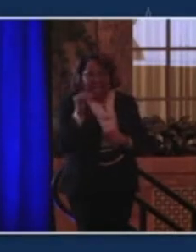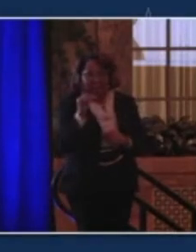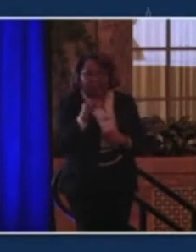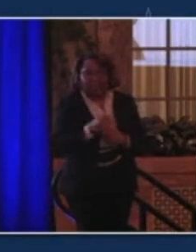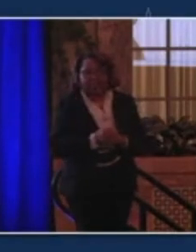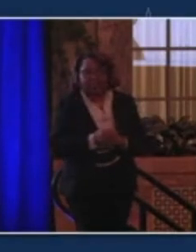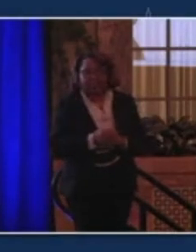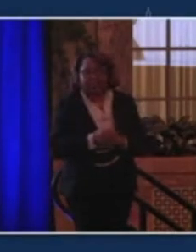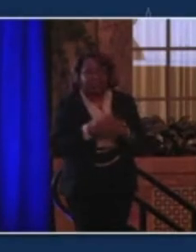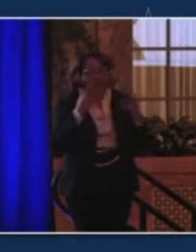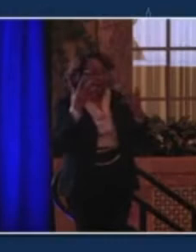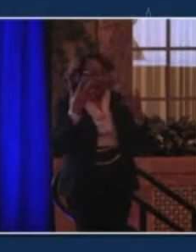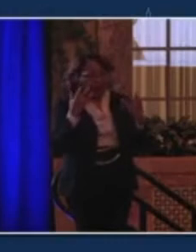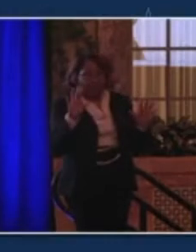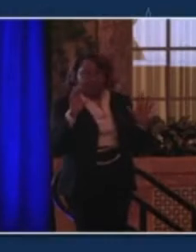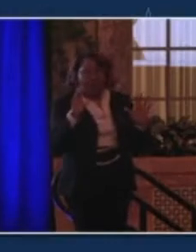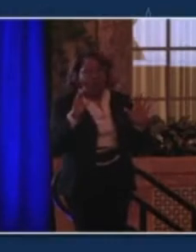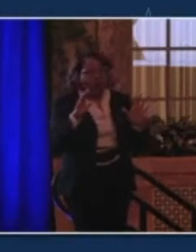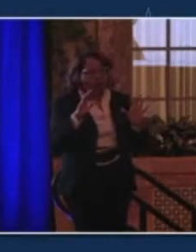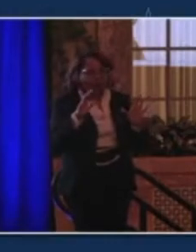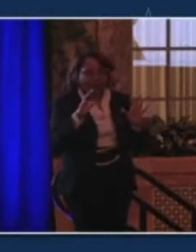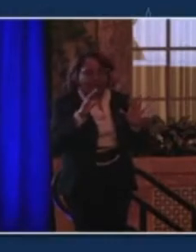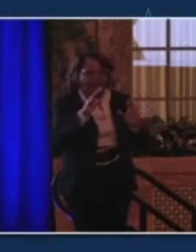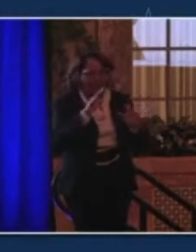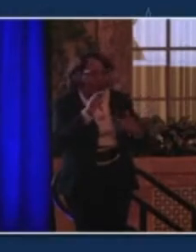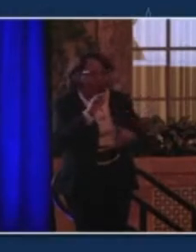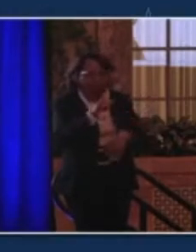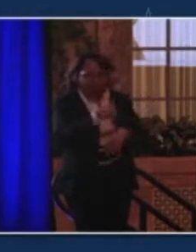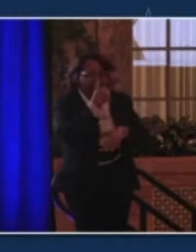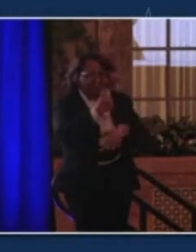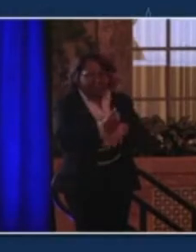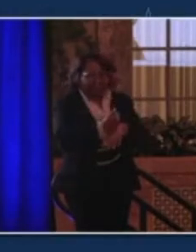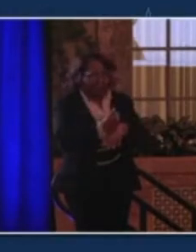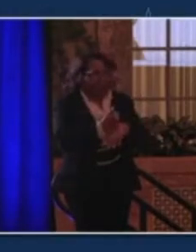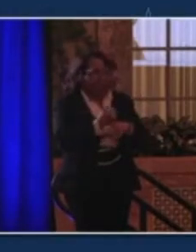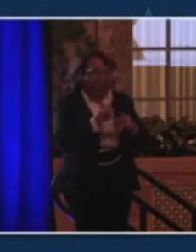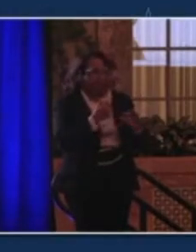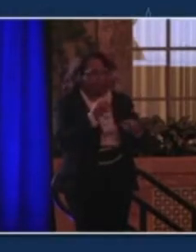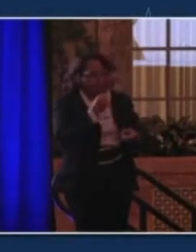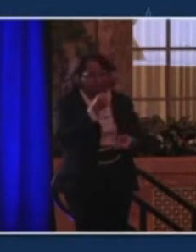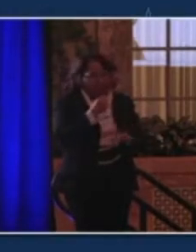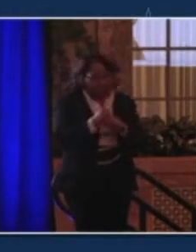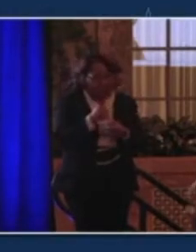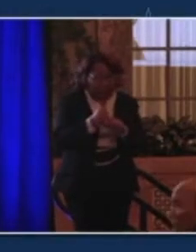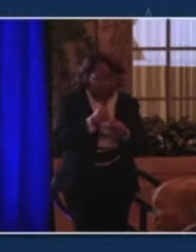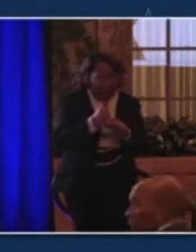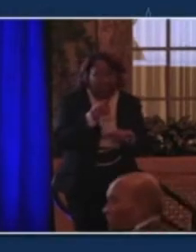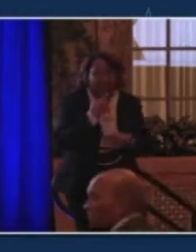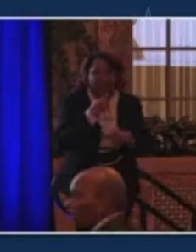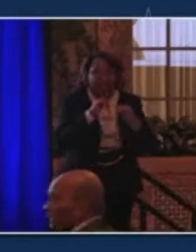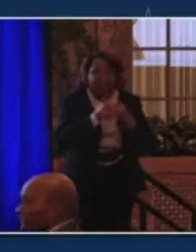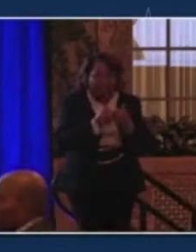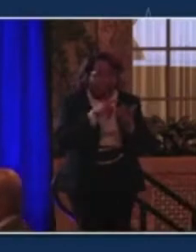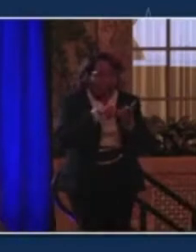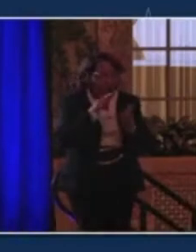I've already set aside the money to pay for it, so nobody can say, how you gonna pay for it?